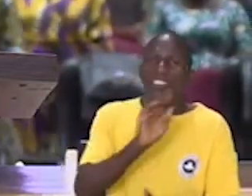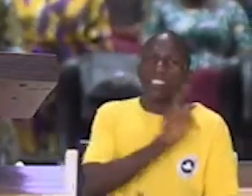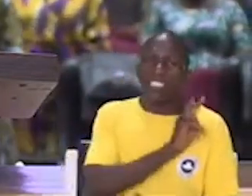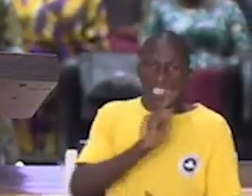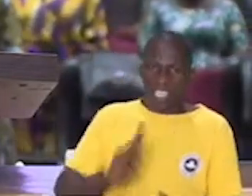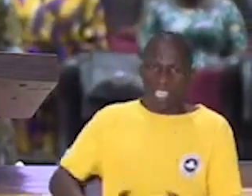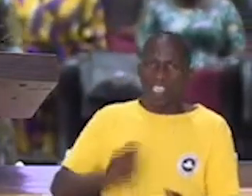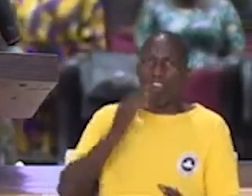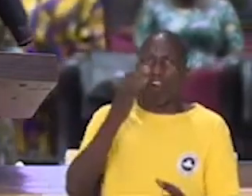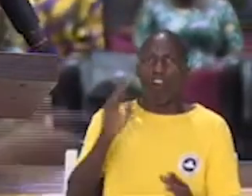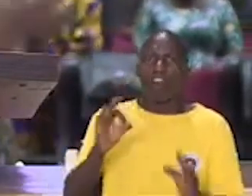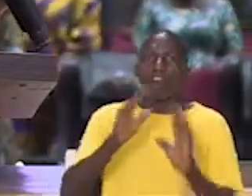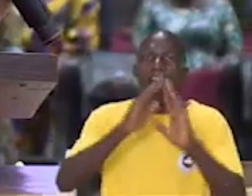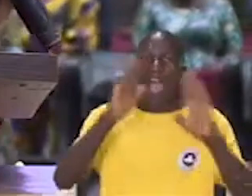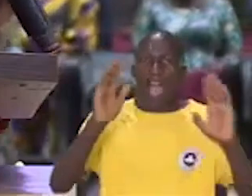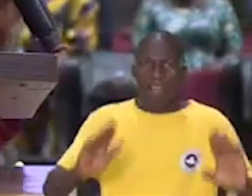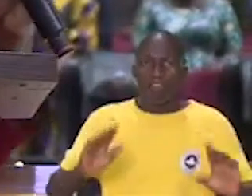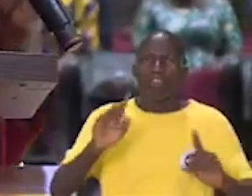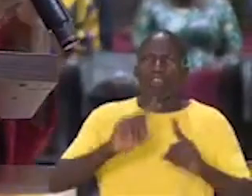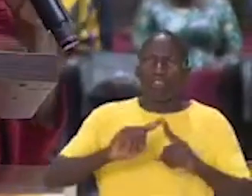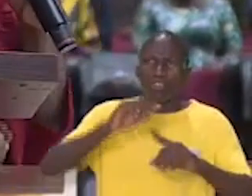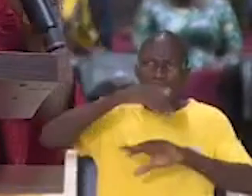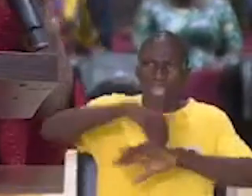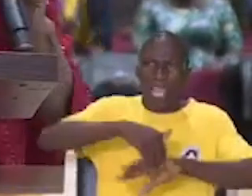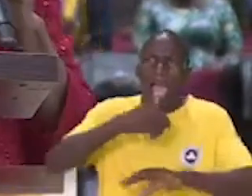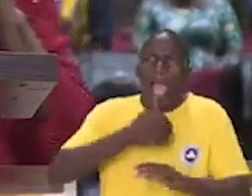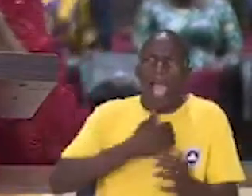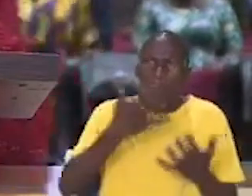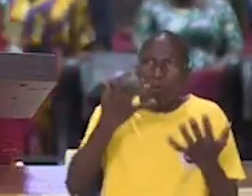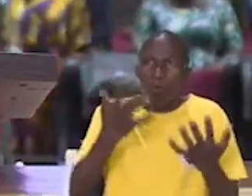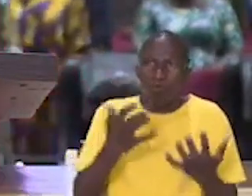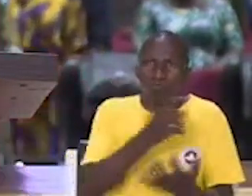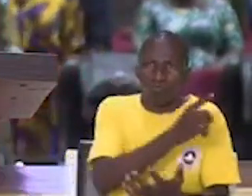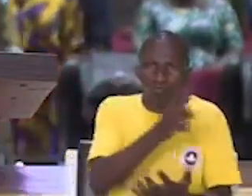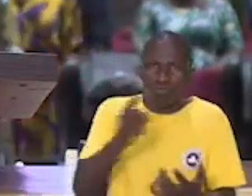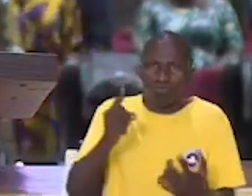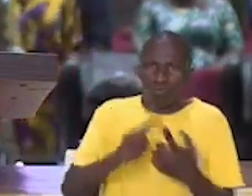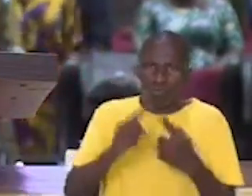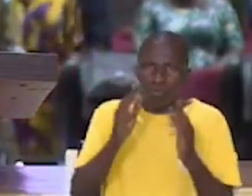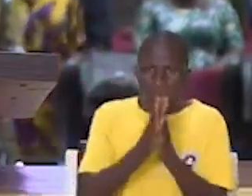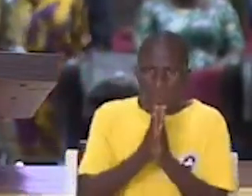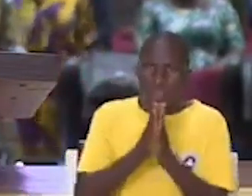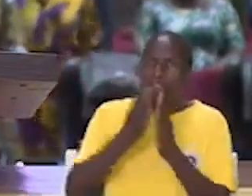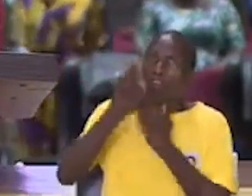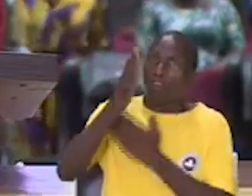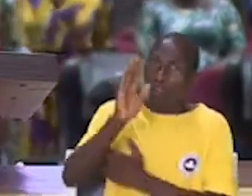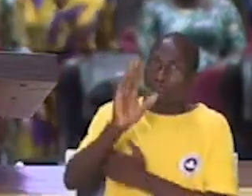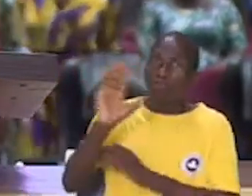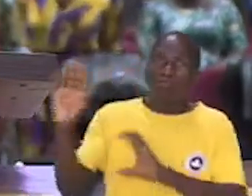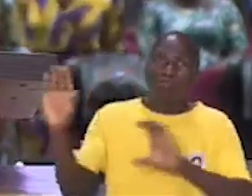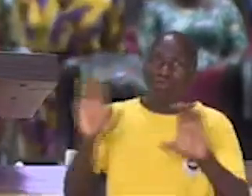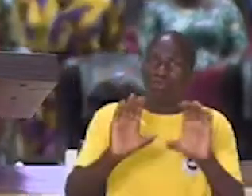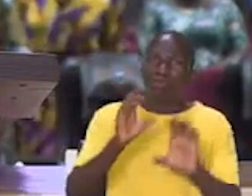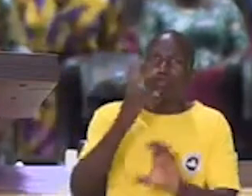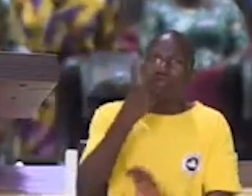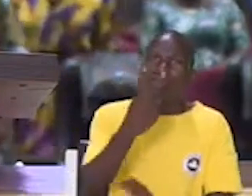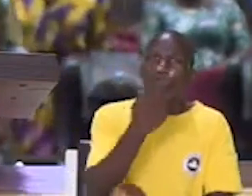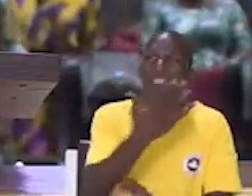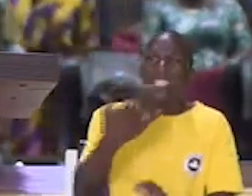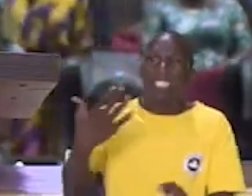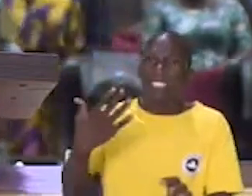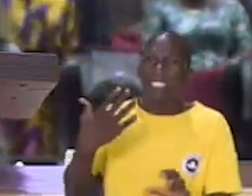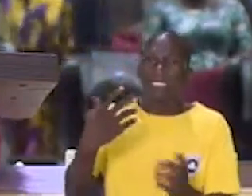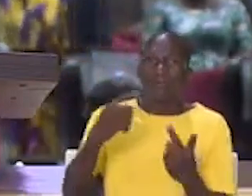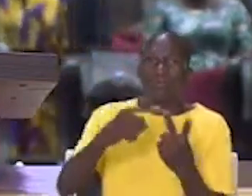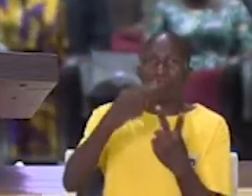Tonight, I want us to pray that God will do two things with our kings.